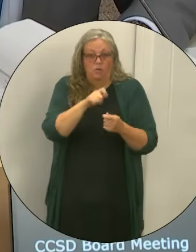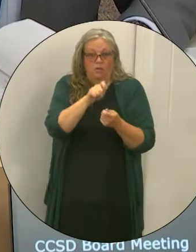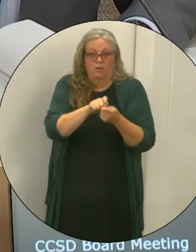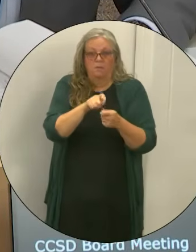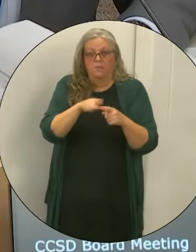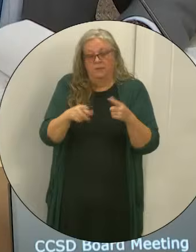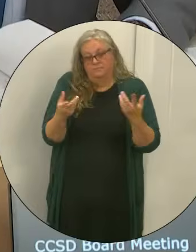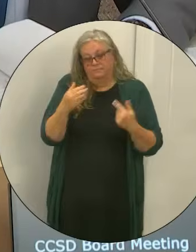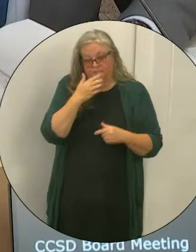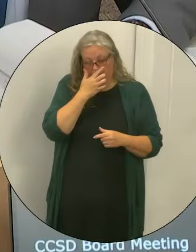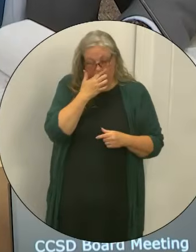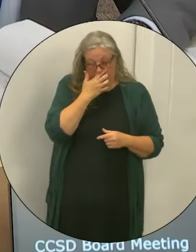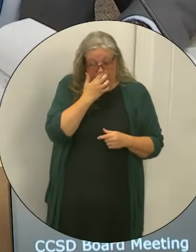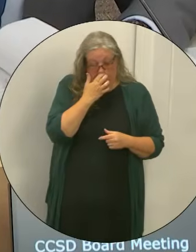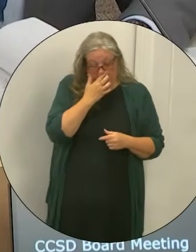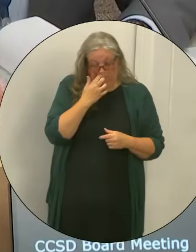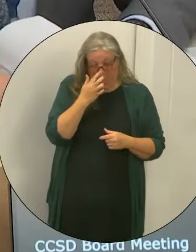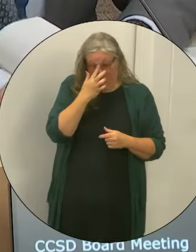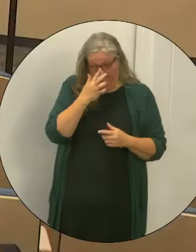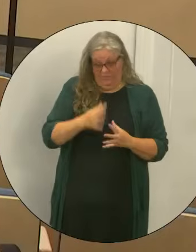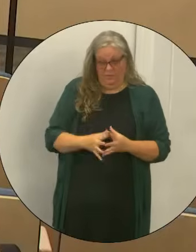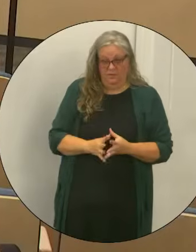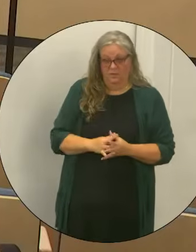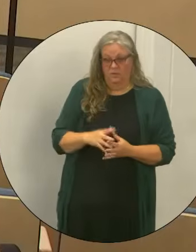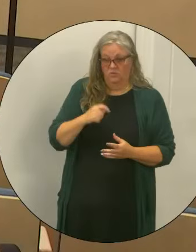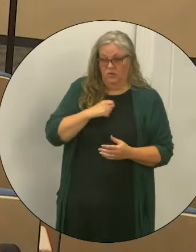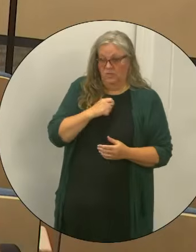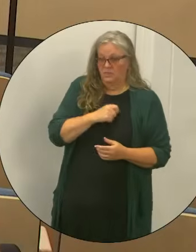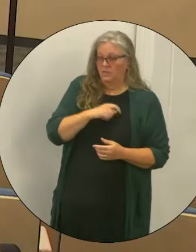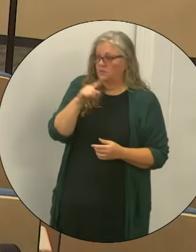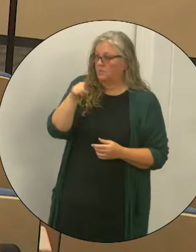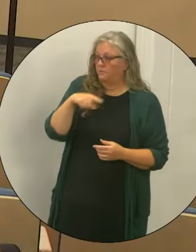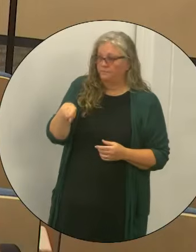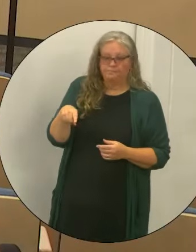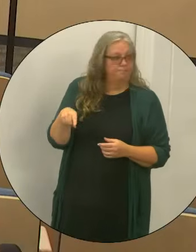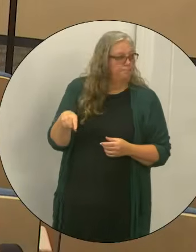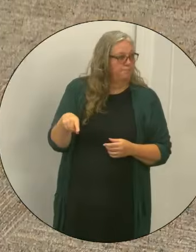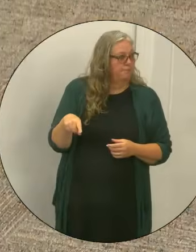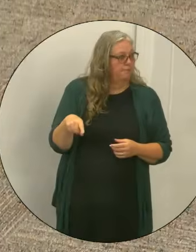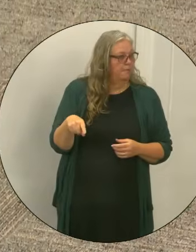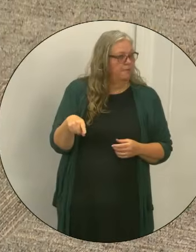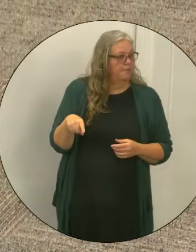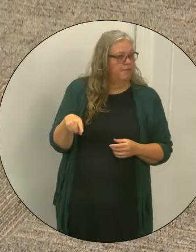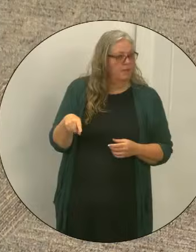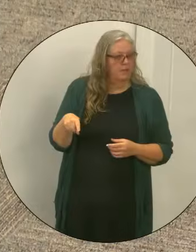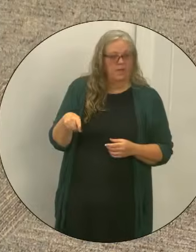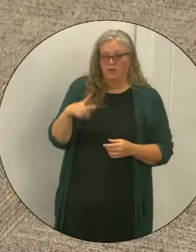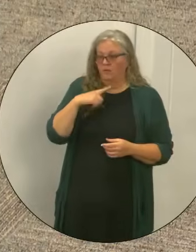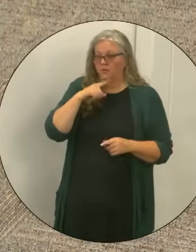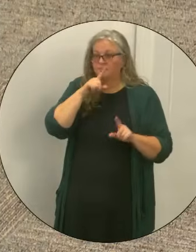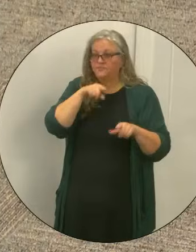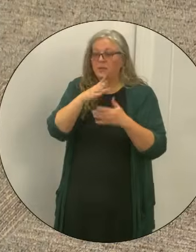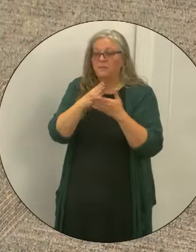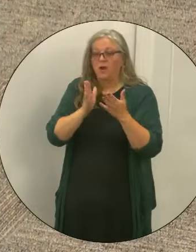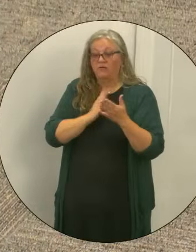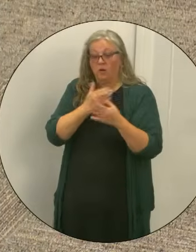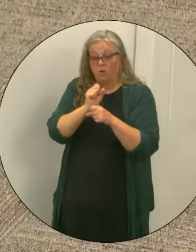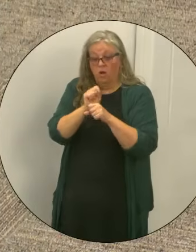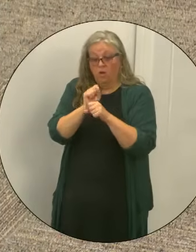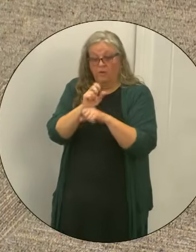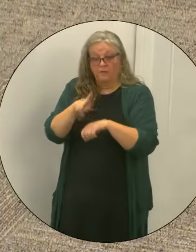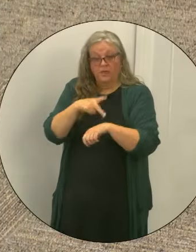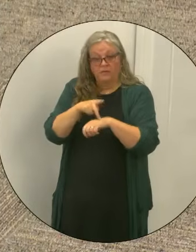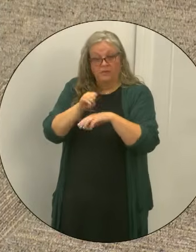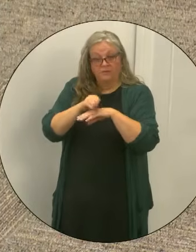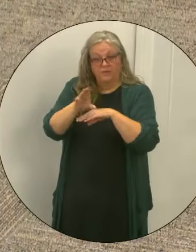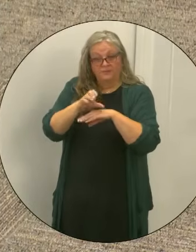that. Okay. Trustee Zamora, if I can jump in and just piggyback on that answer. So as part of our work, we have principal advisory